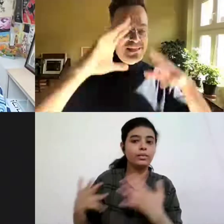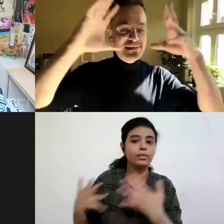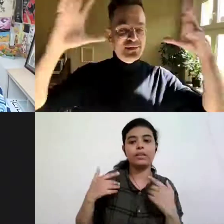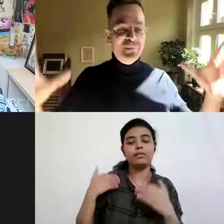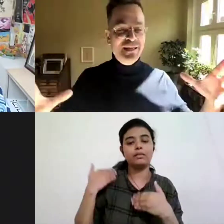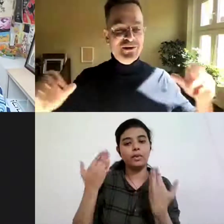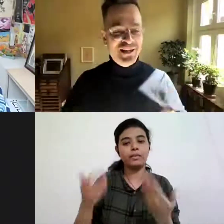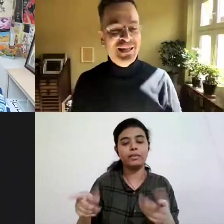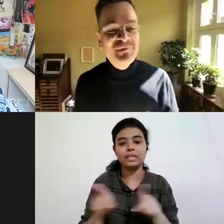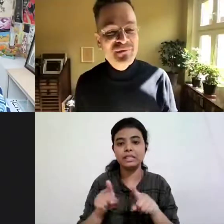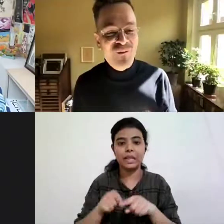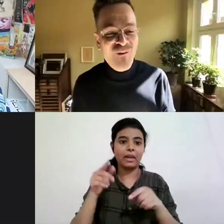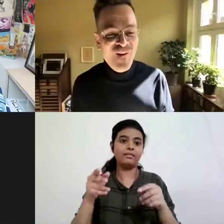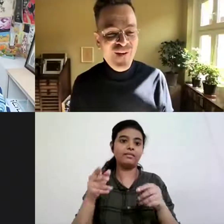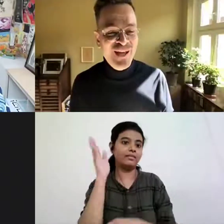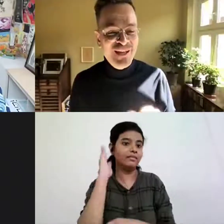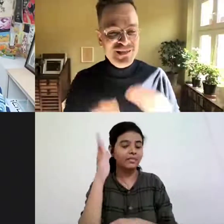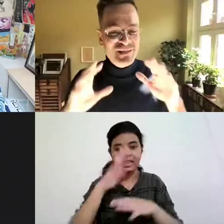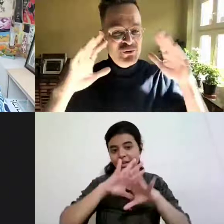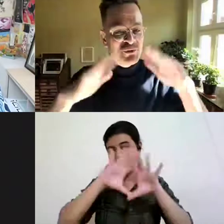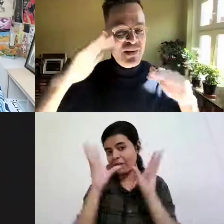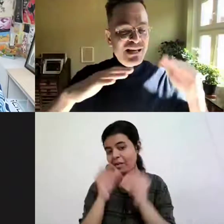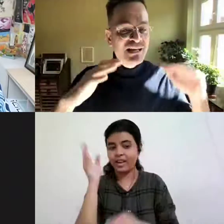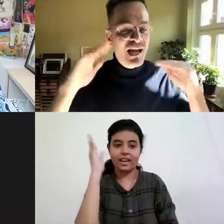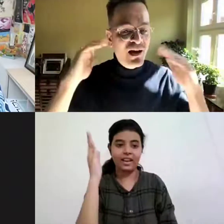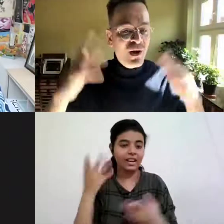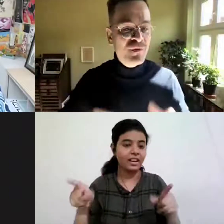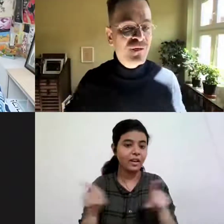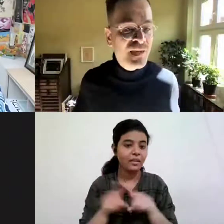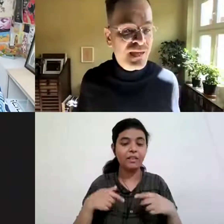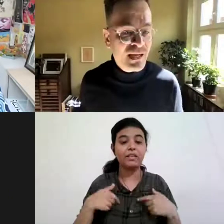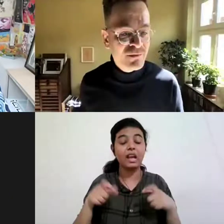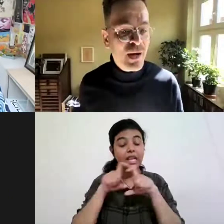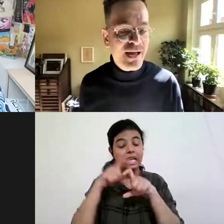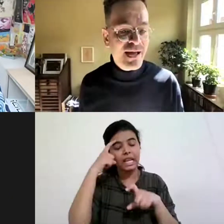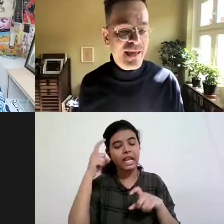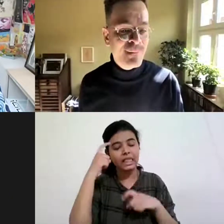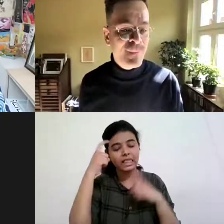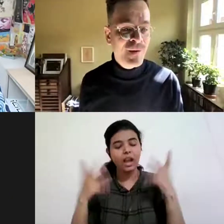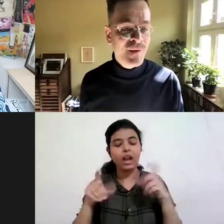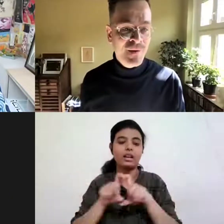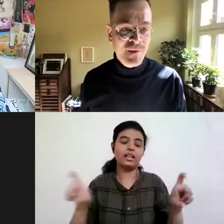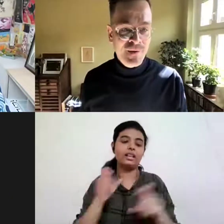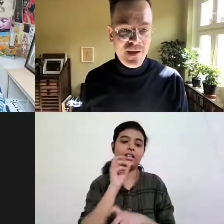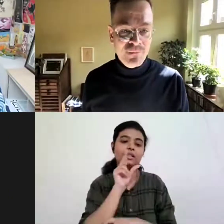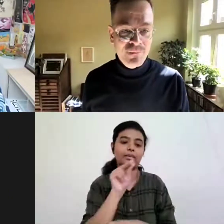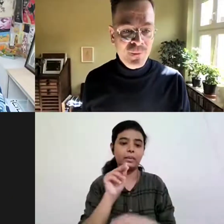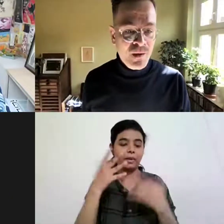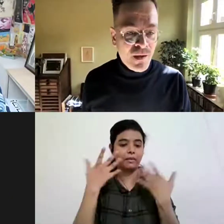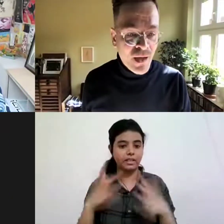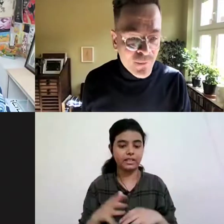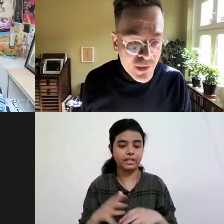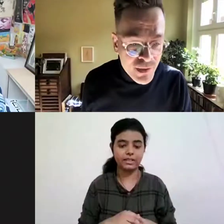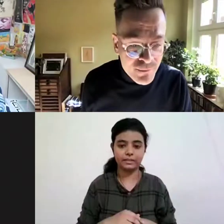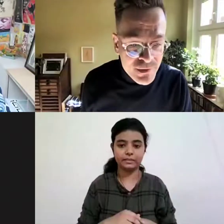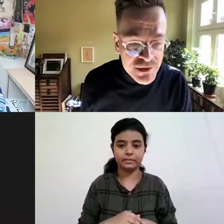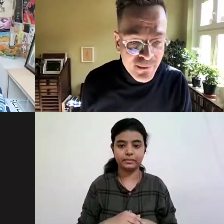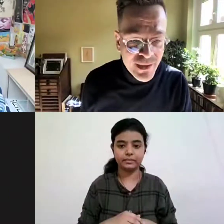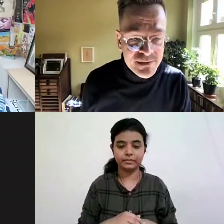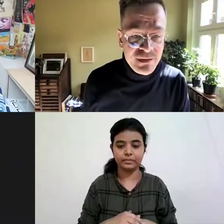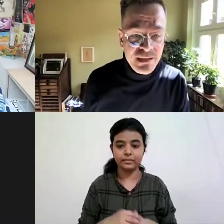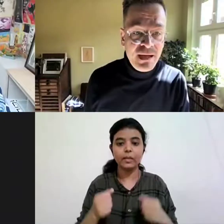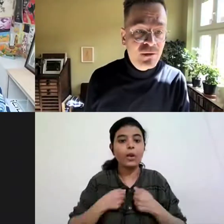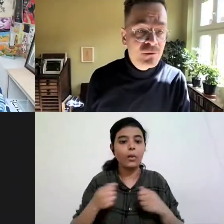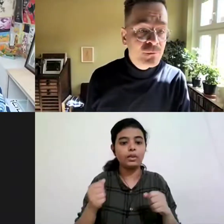this as a speech before, just to make clear how I'm thinking and where I am. Yeah, I'm gonna share